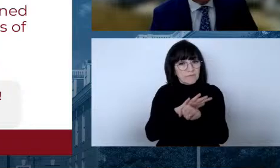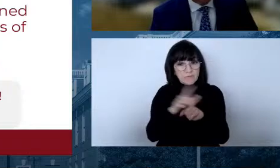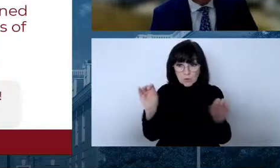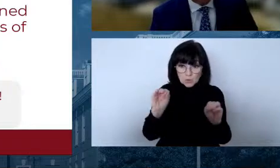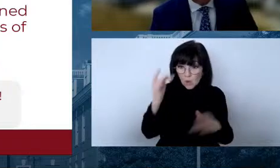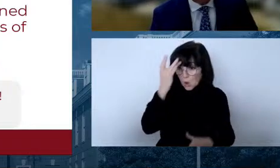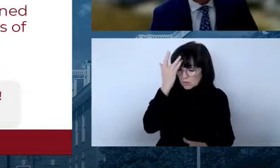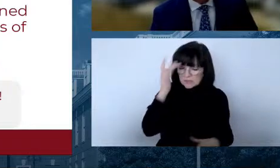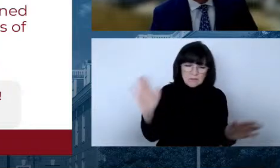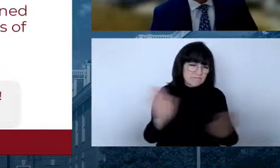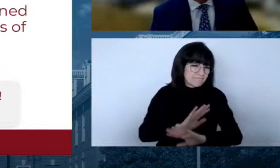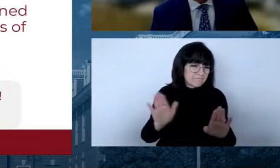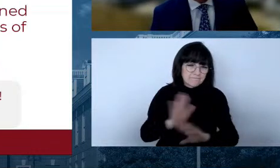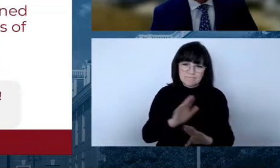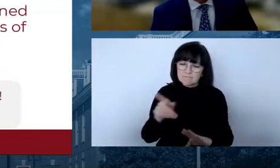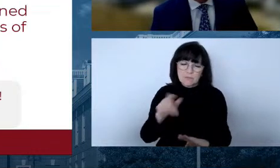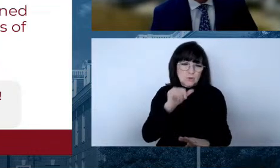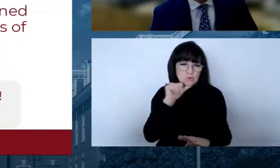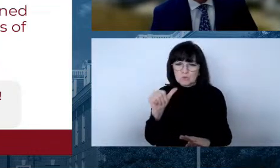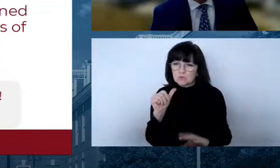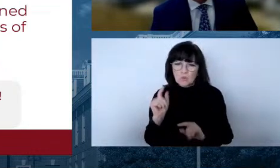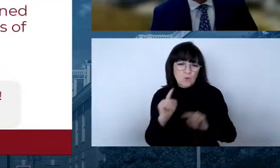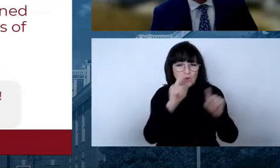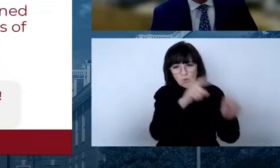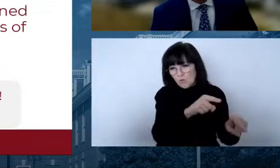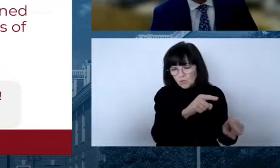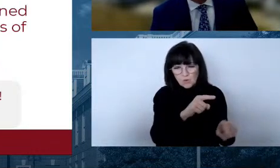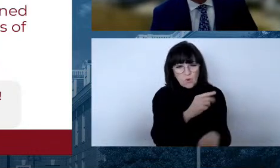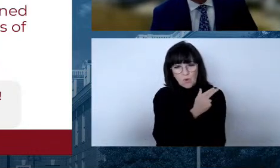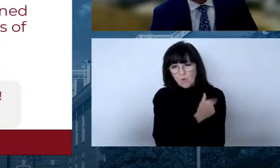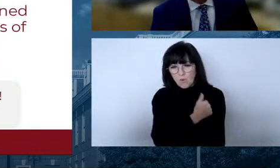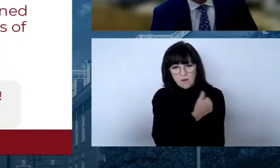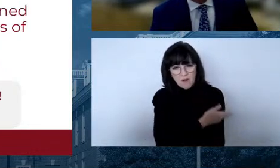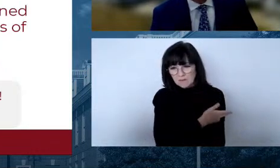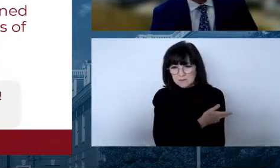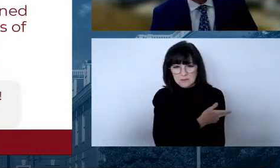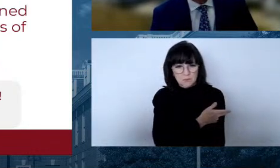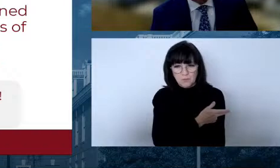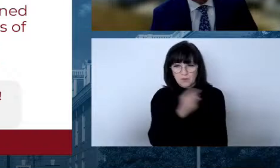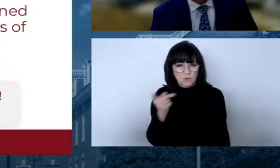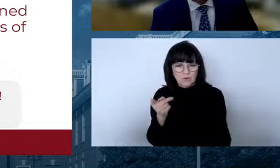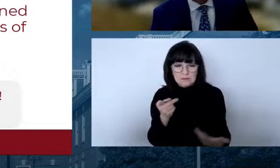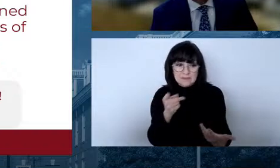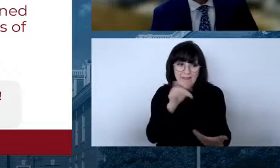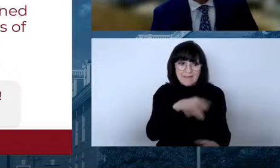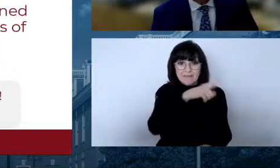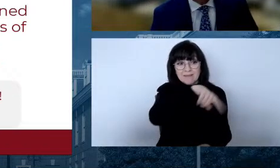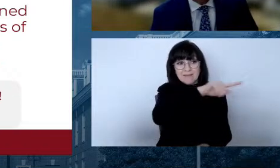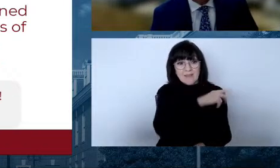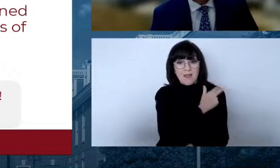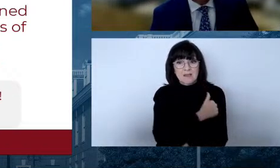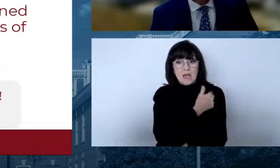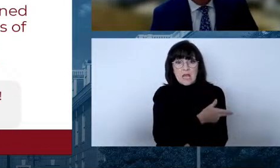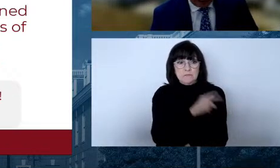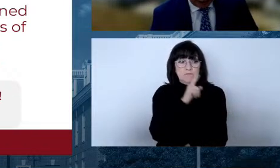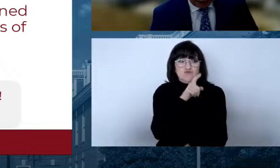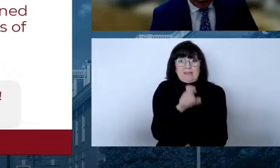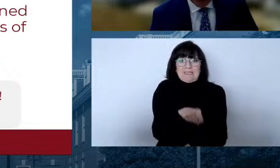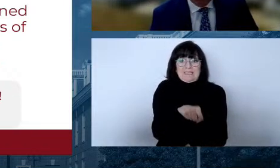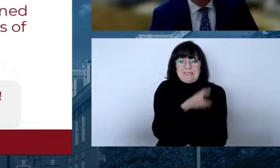really sick, you should not be spending the time and that are needed for people that have significant issues